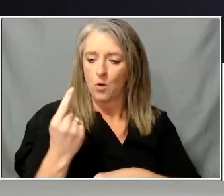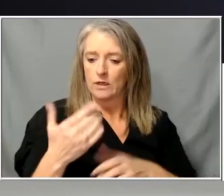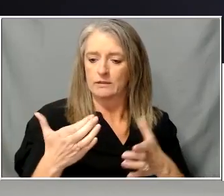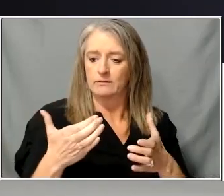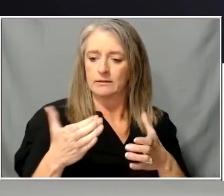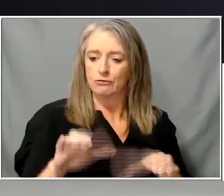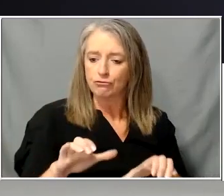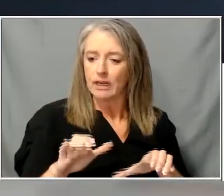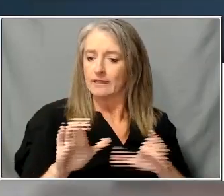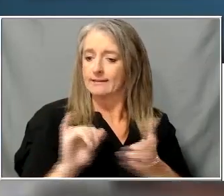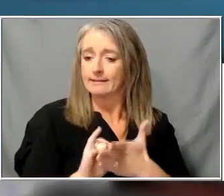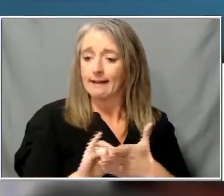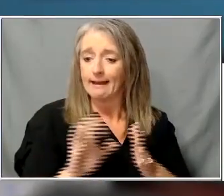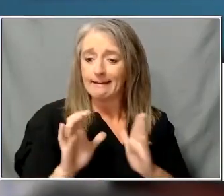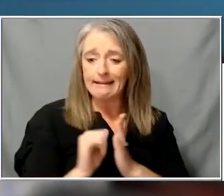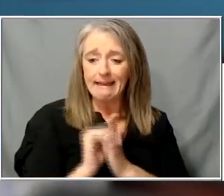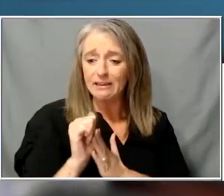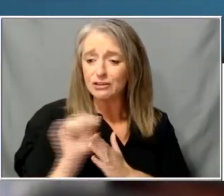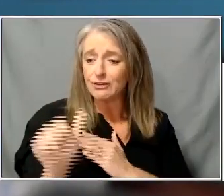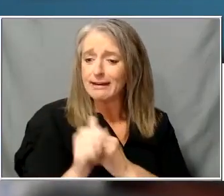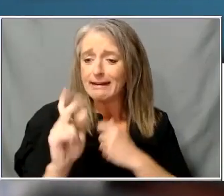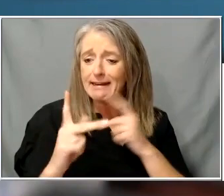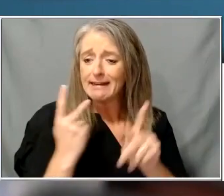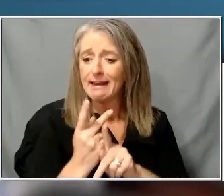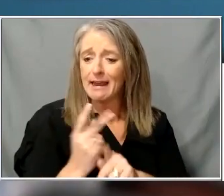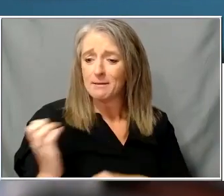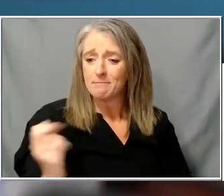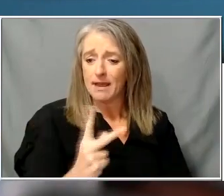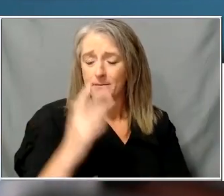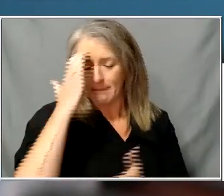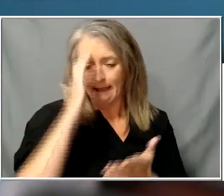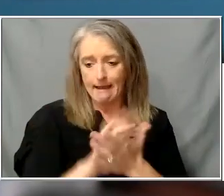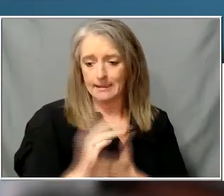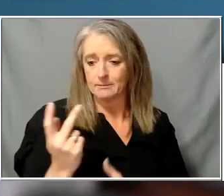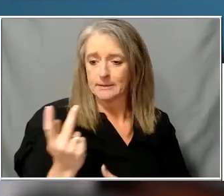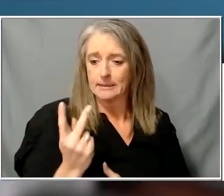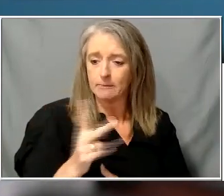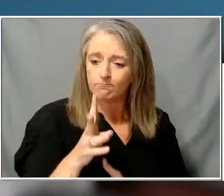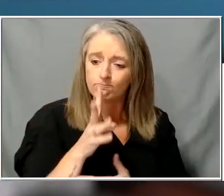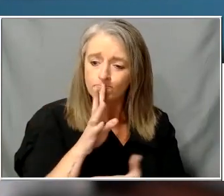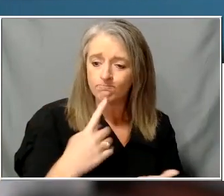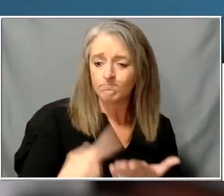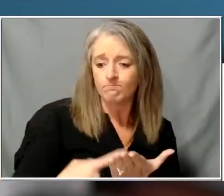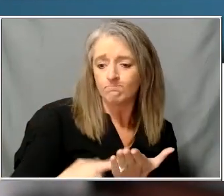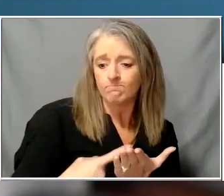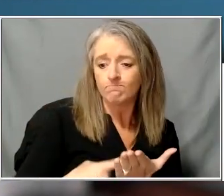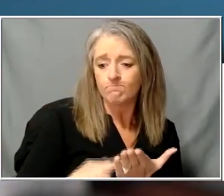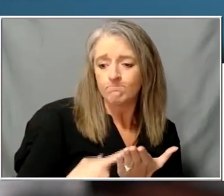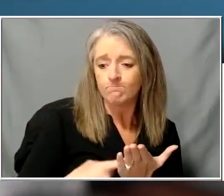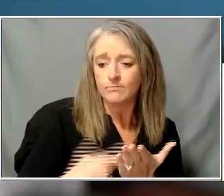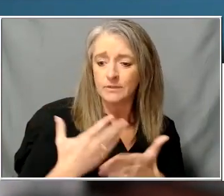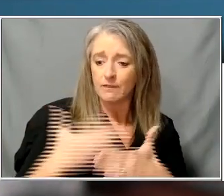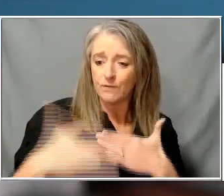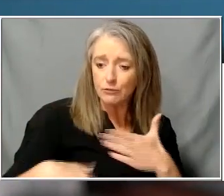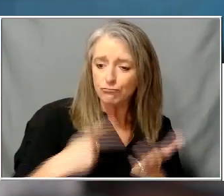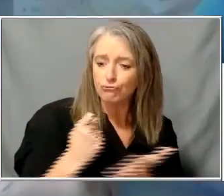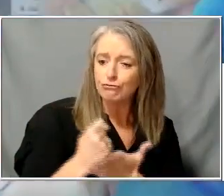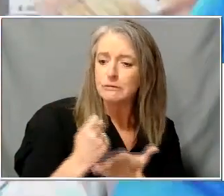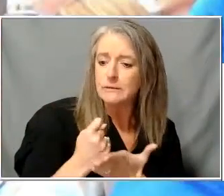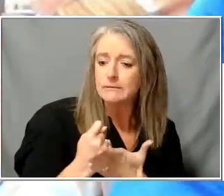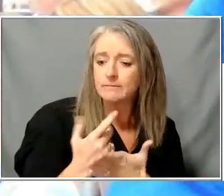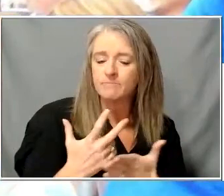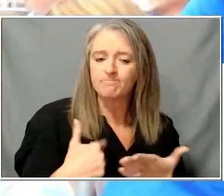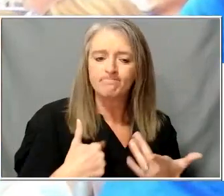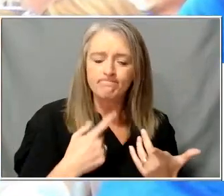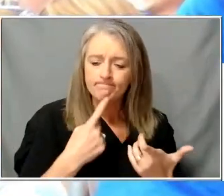any kind may return. So my husband and I talked about that once I had finished treatment, and I